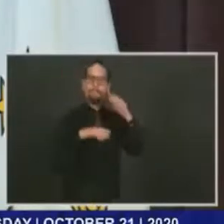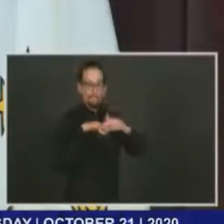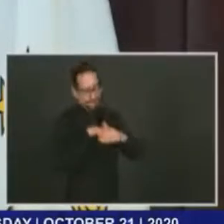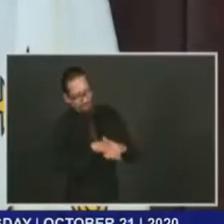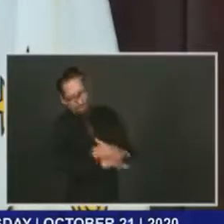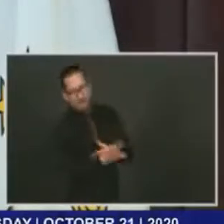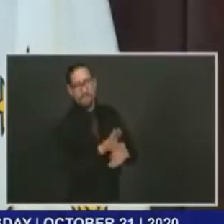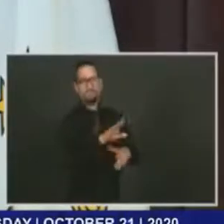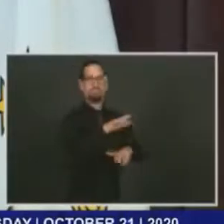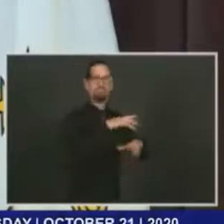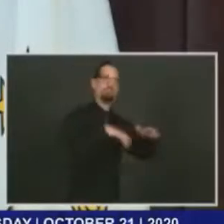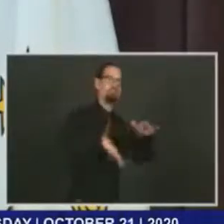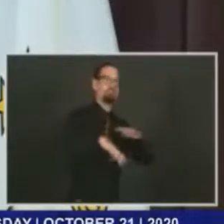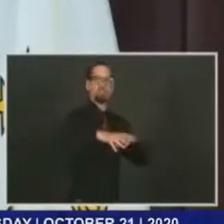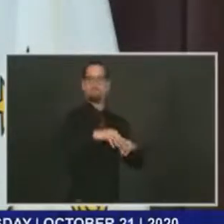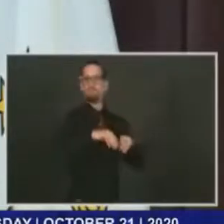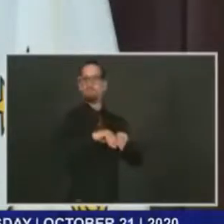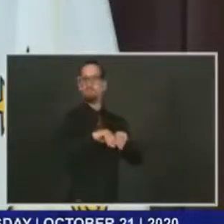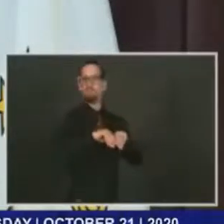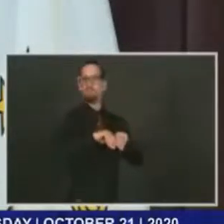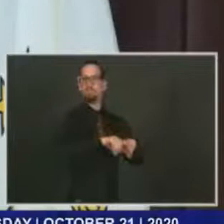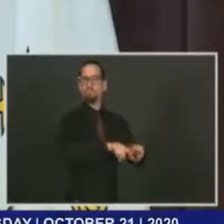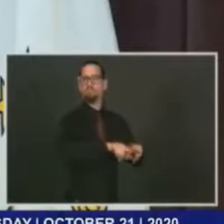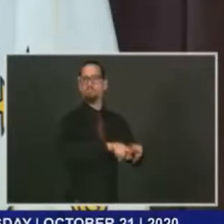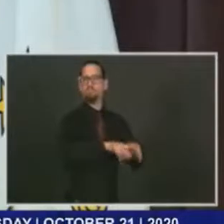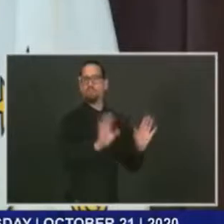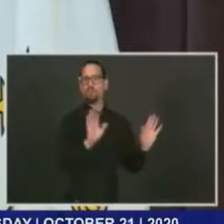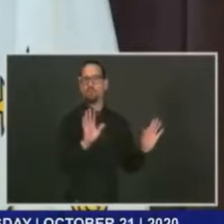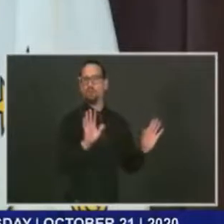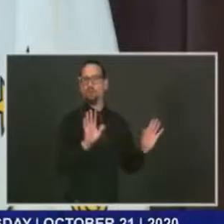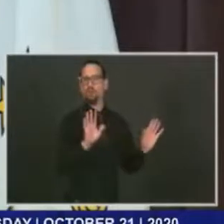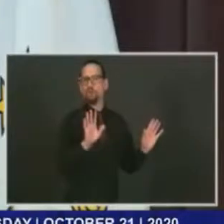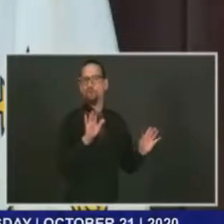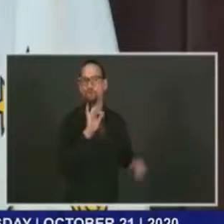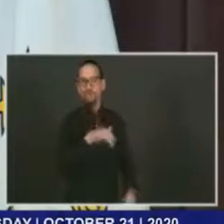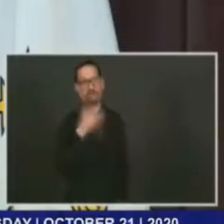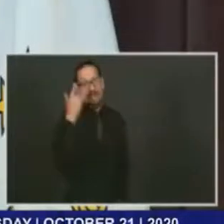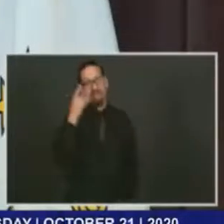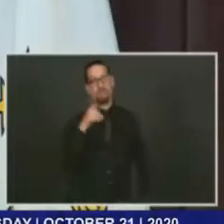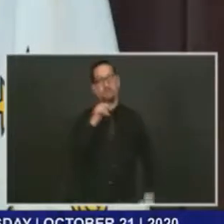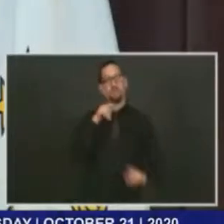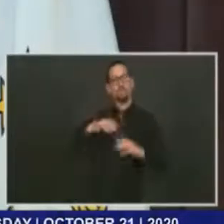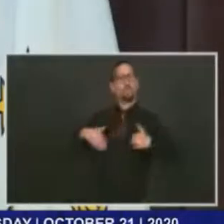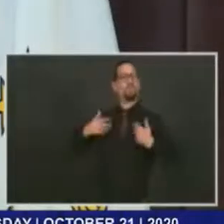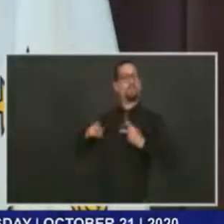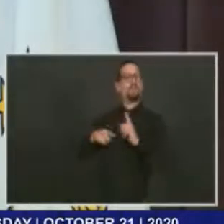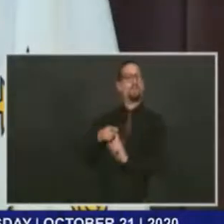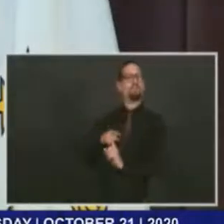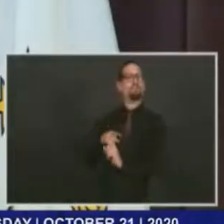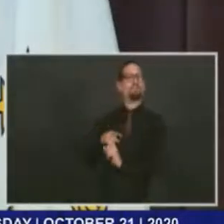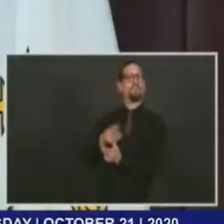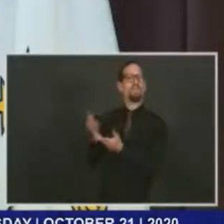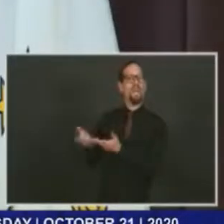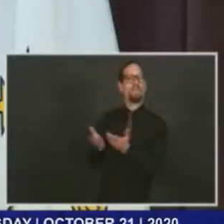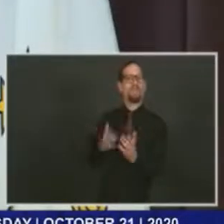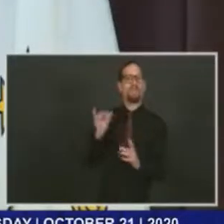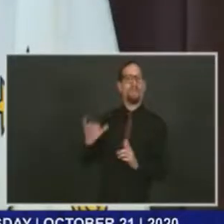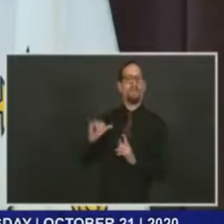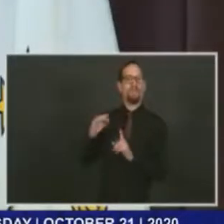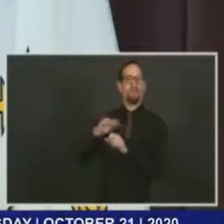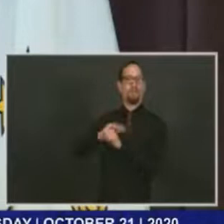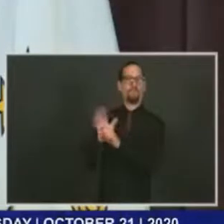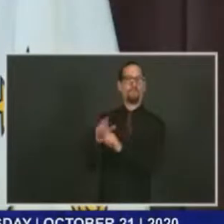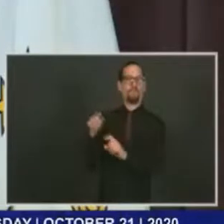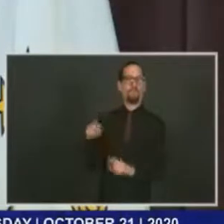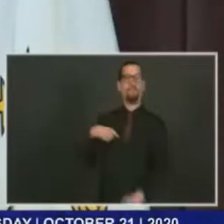some other negative preventable outcome. And so everyone really getting involved in wearing their